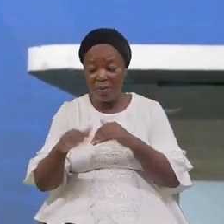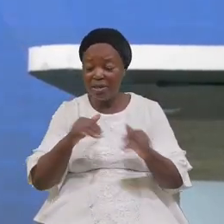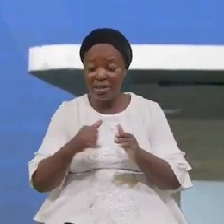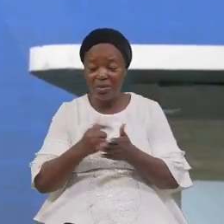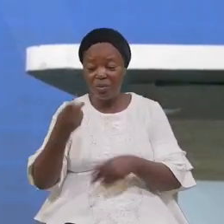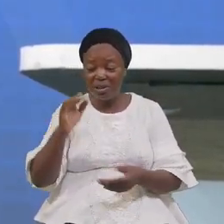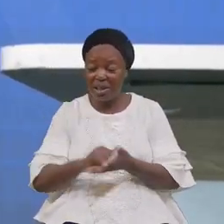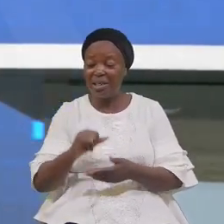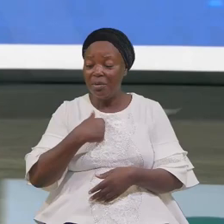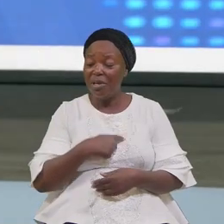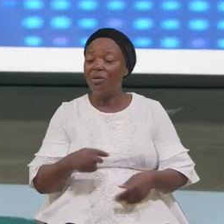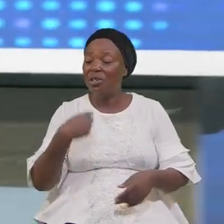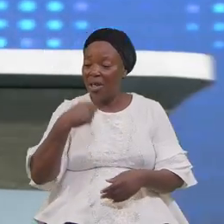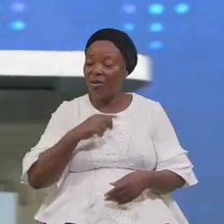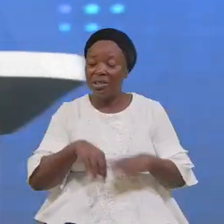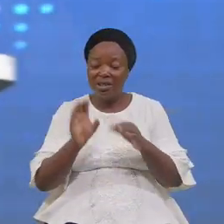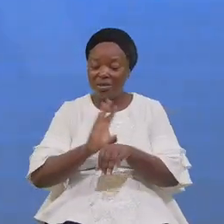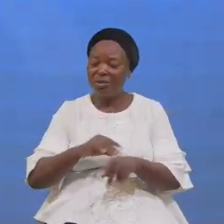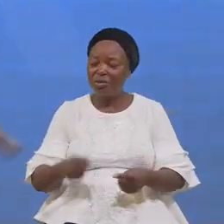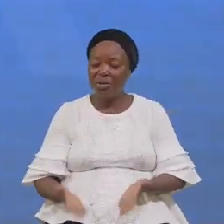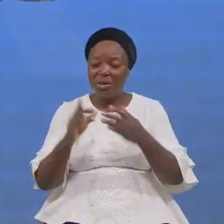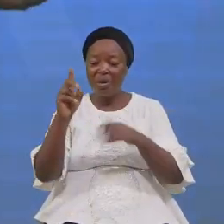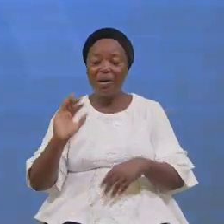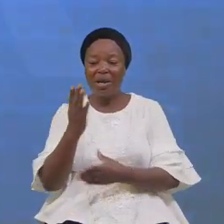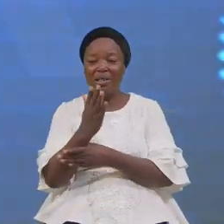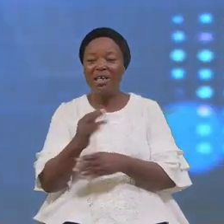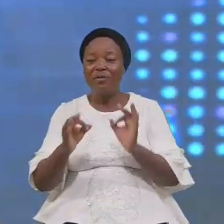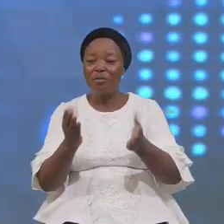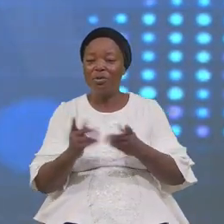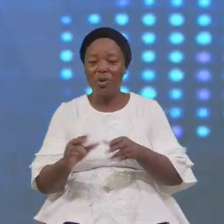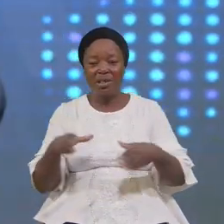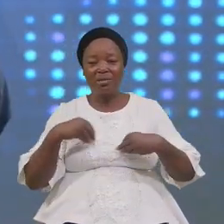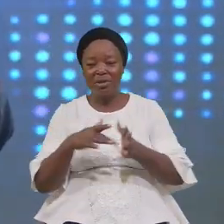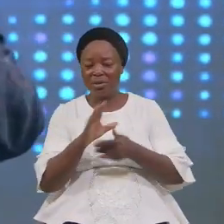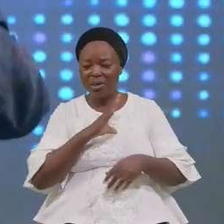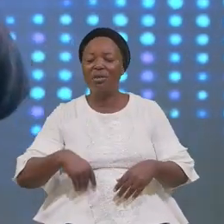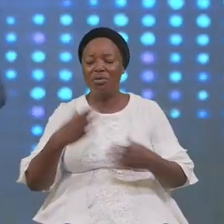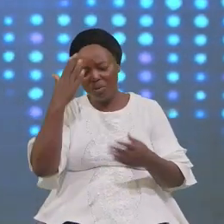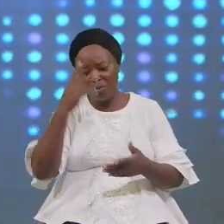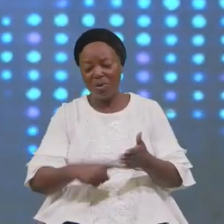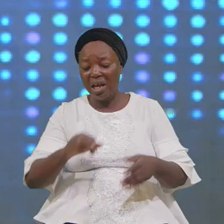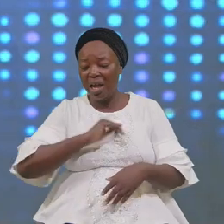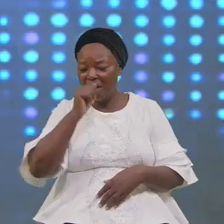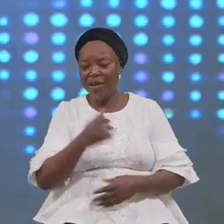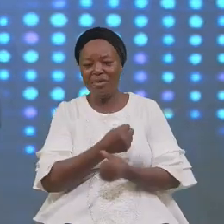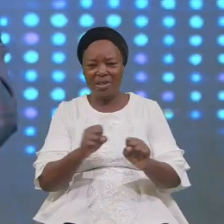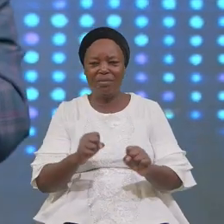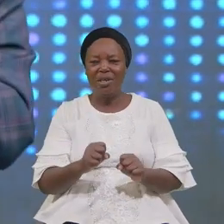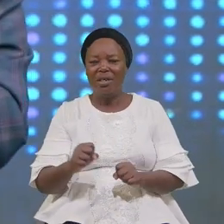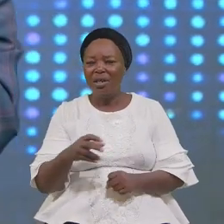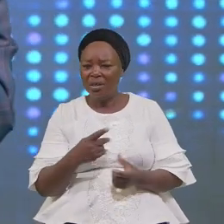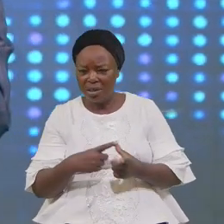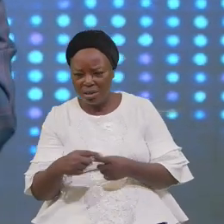am saved. And I want you also to be saved. I said, okay, before I listen to you, I want to ask you